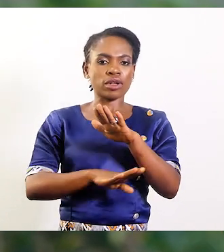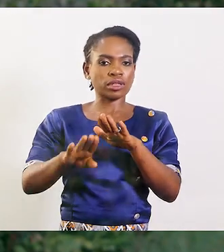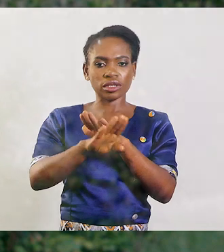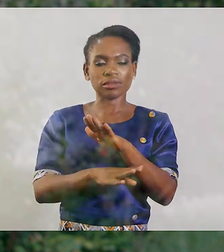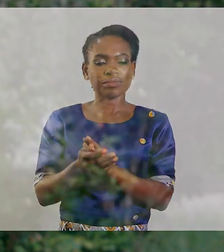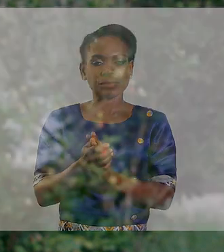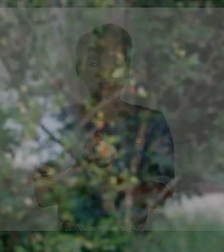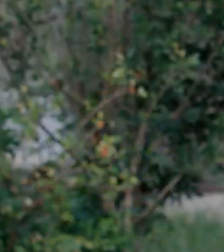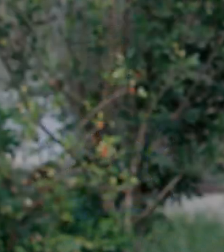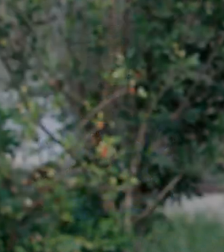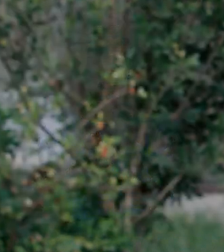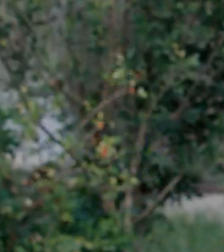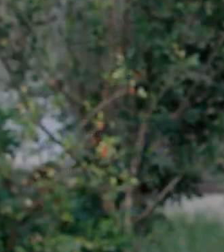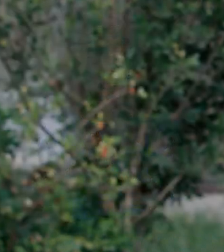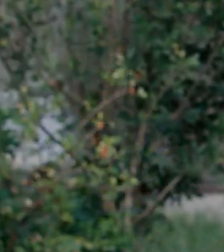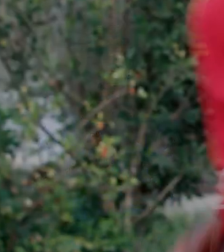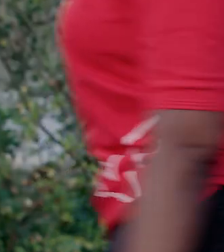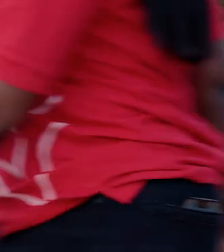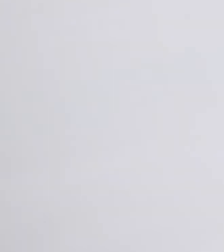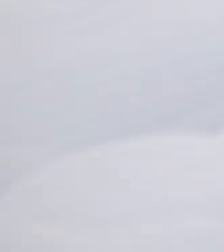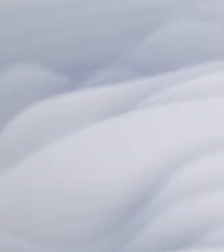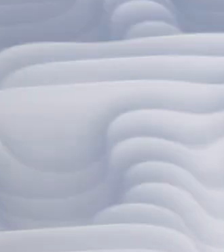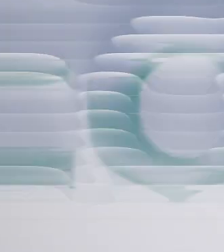greenhouse business project.